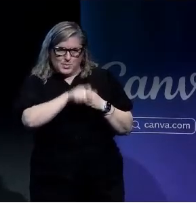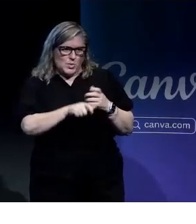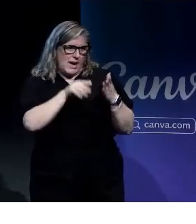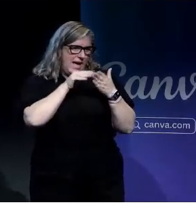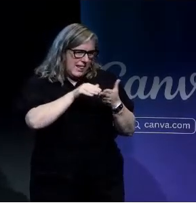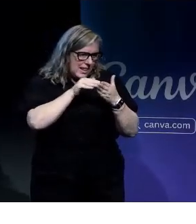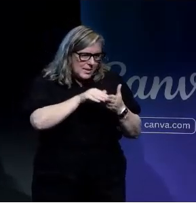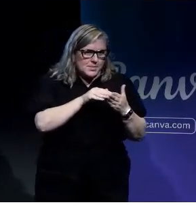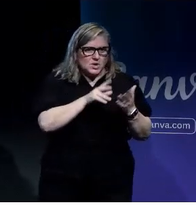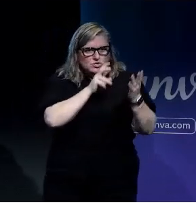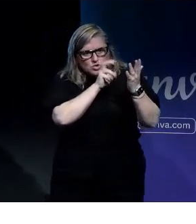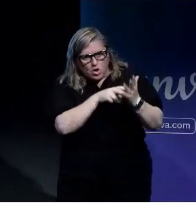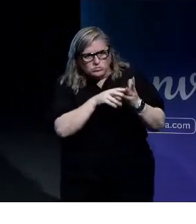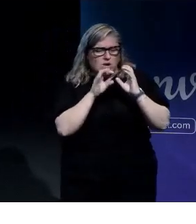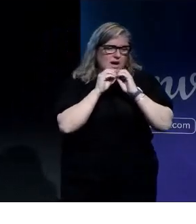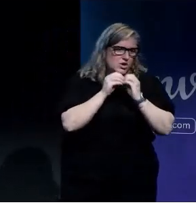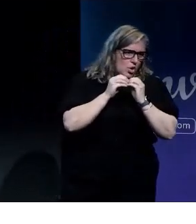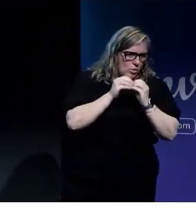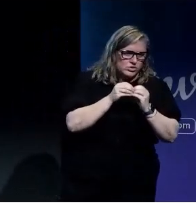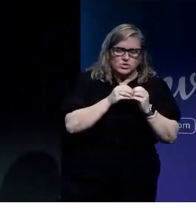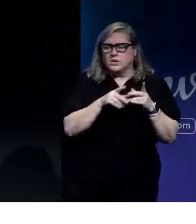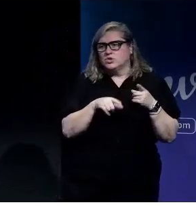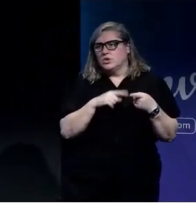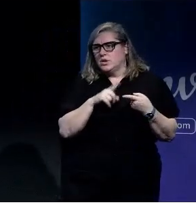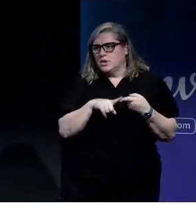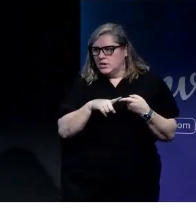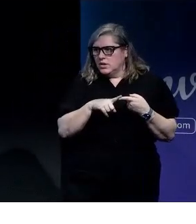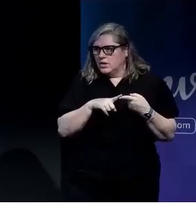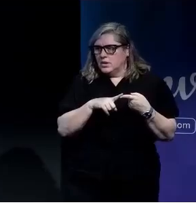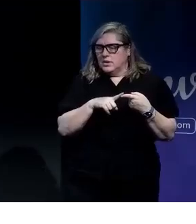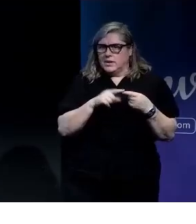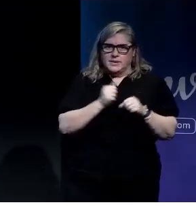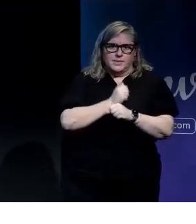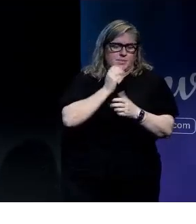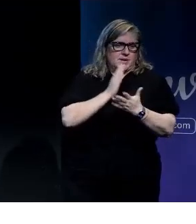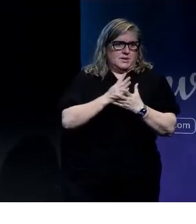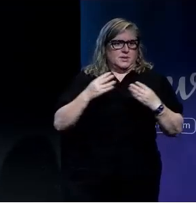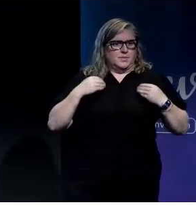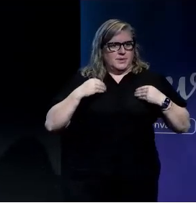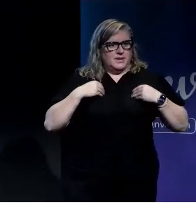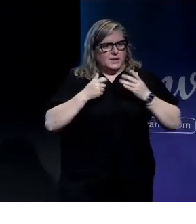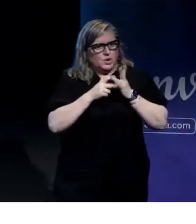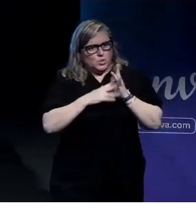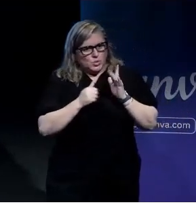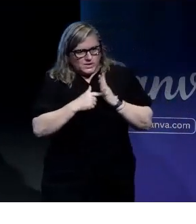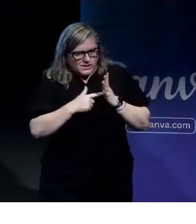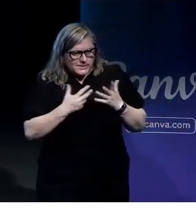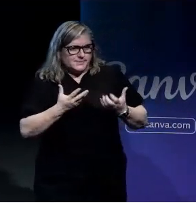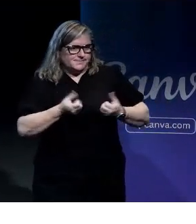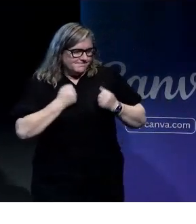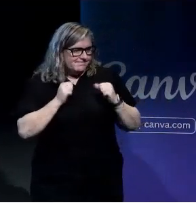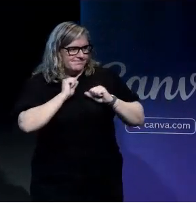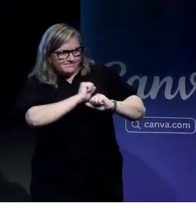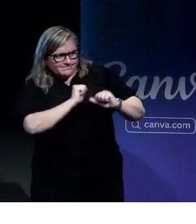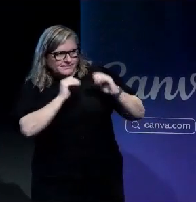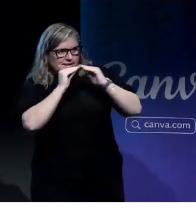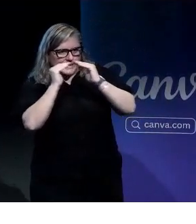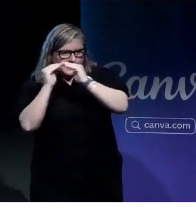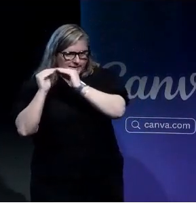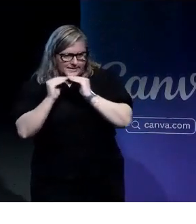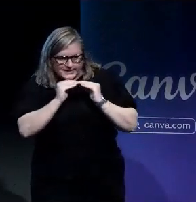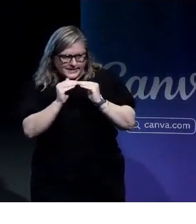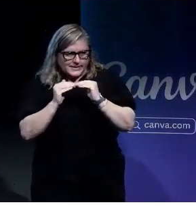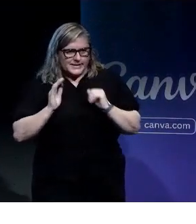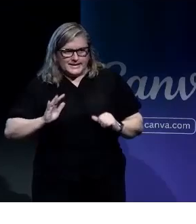do the contract negotiation, helping with, ensuring that the business units are getting their needs met, and sort